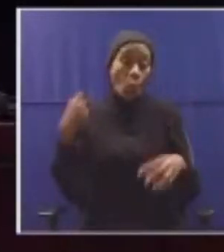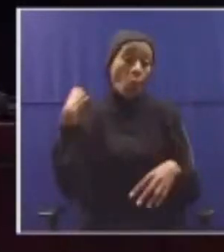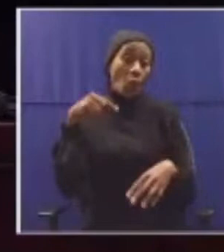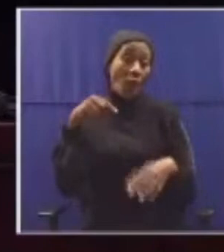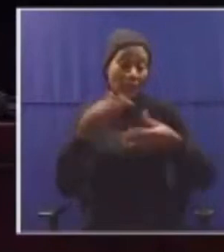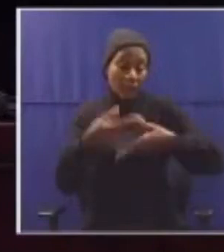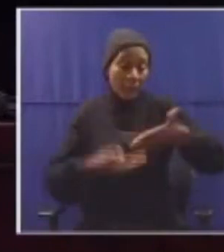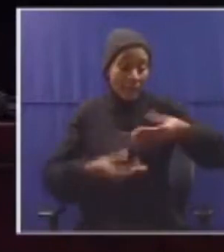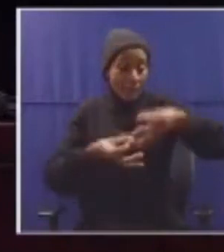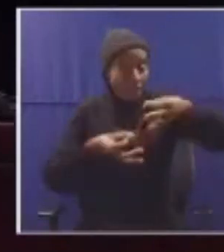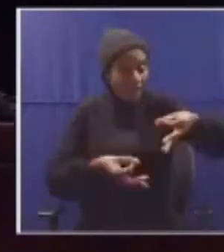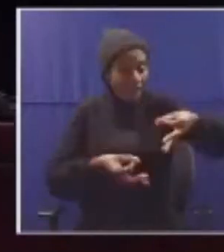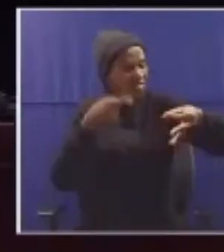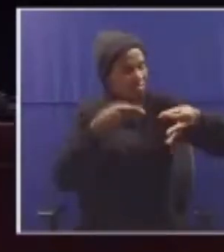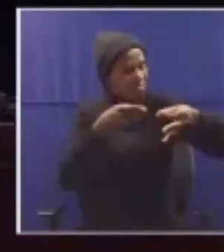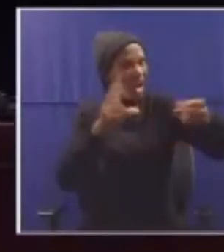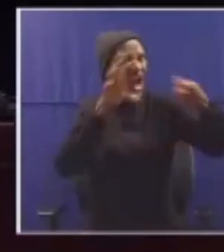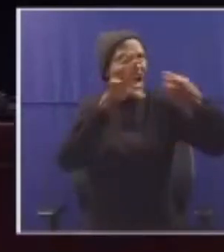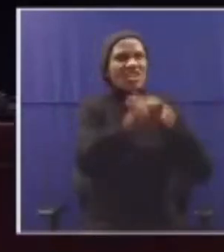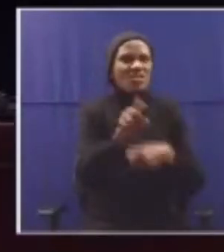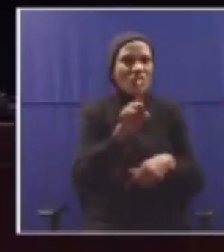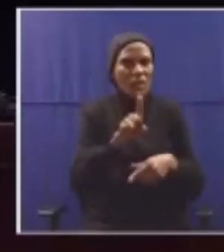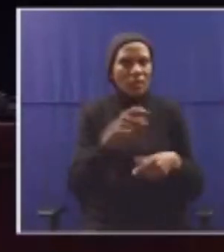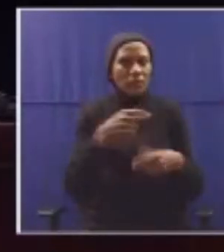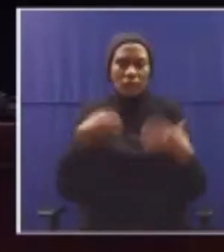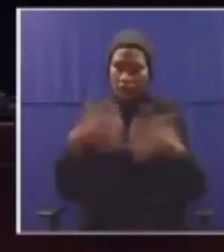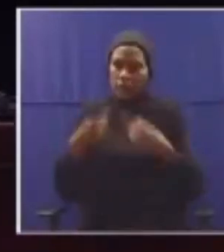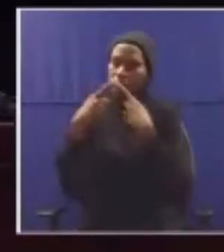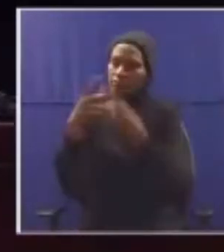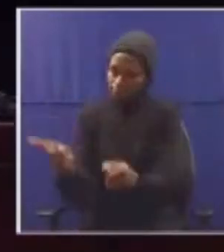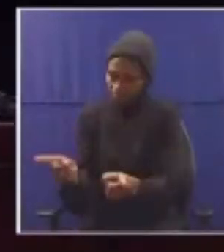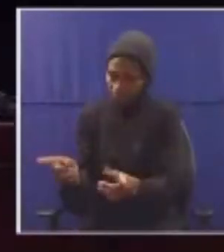achieve. So yes, you know,